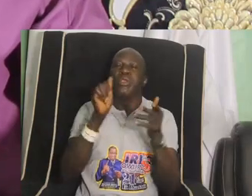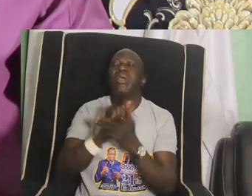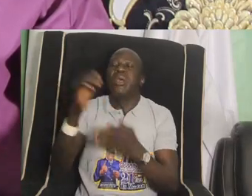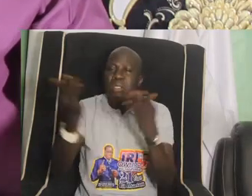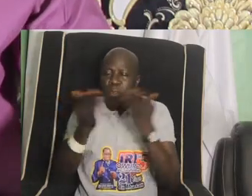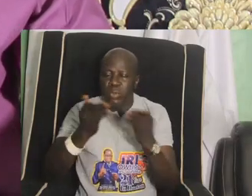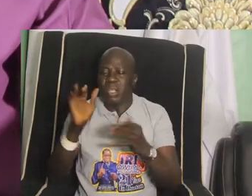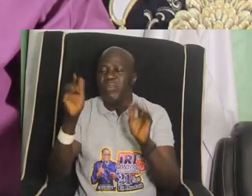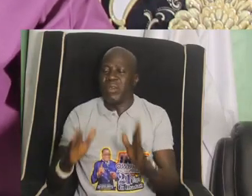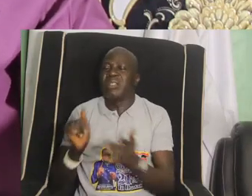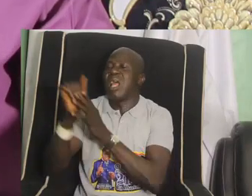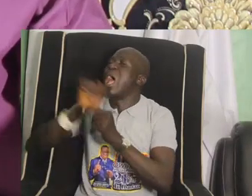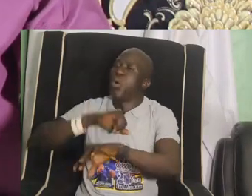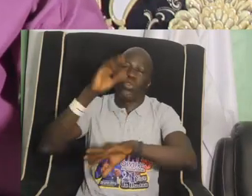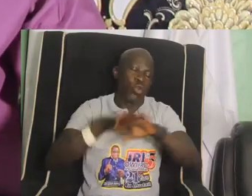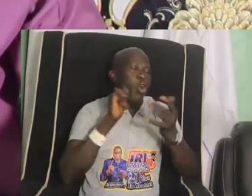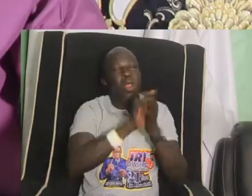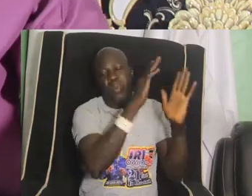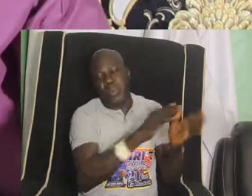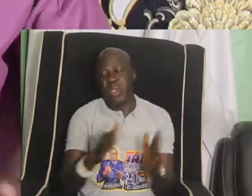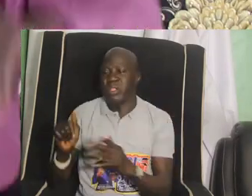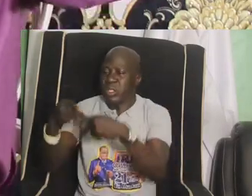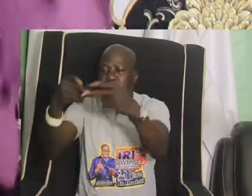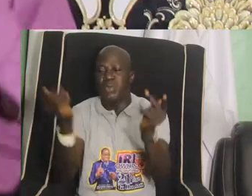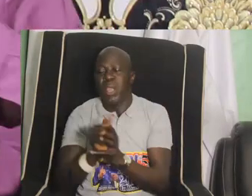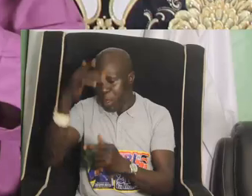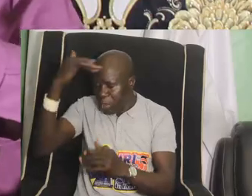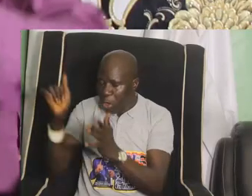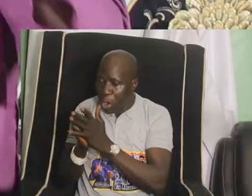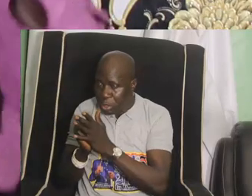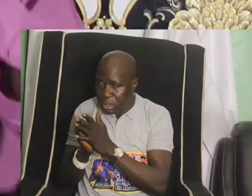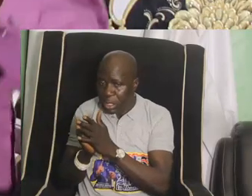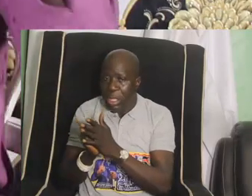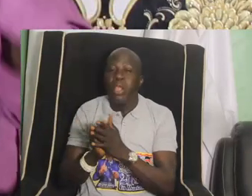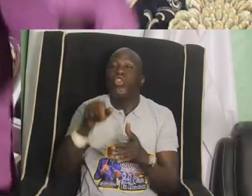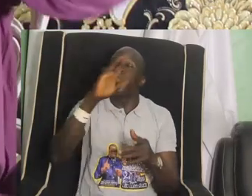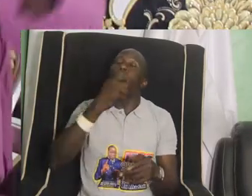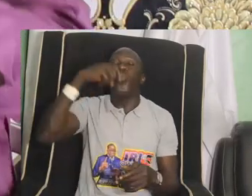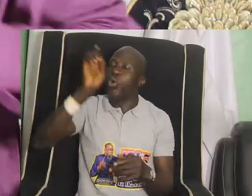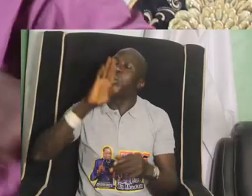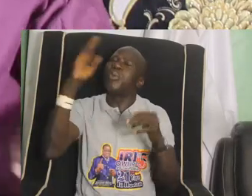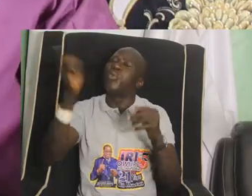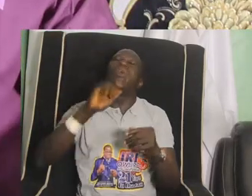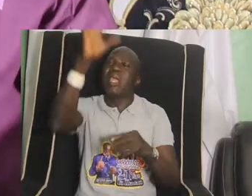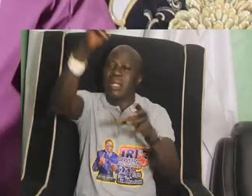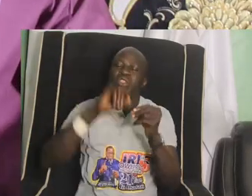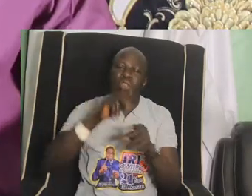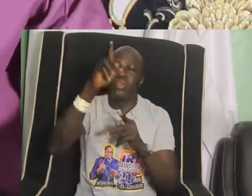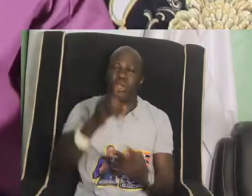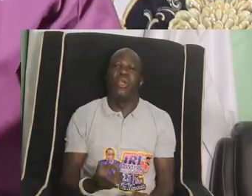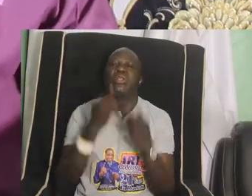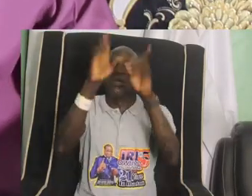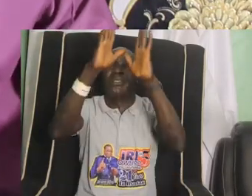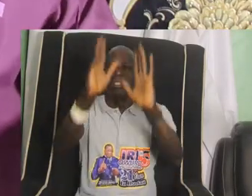the civil servants. Bẹẹ, a gbọdọ pesa aye isile. We must prepare yourself. Nitori wipe. Because. O gbọdọ de ibi ti aran o. You must get to your destination. O